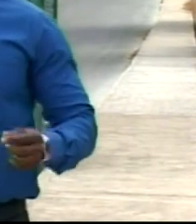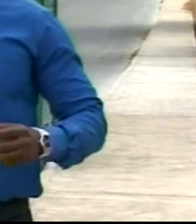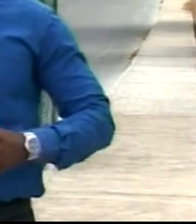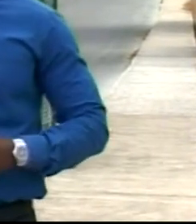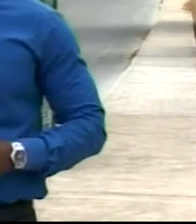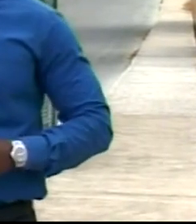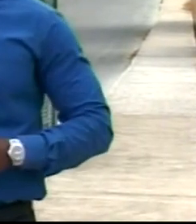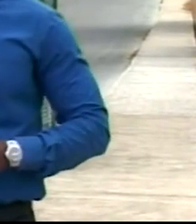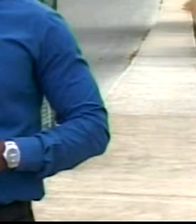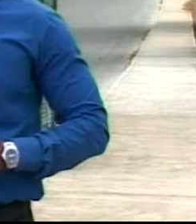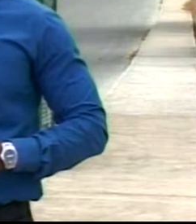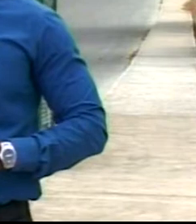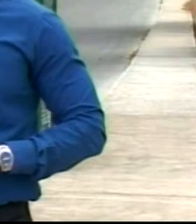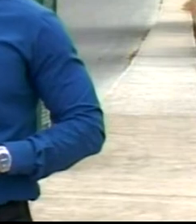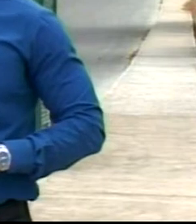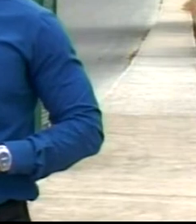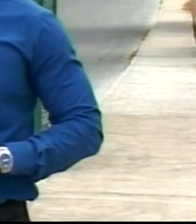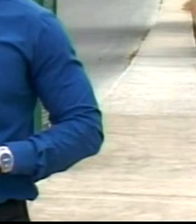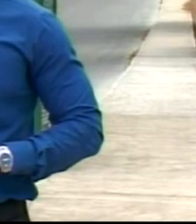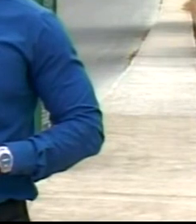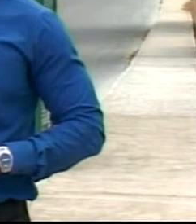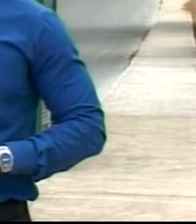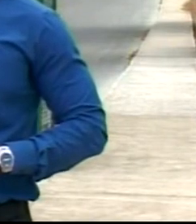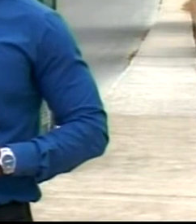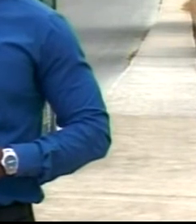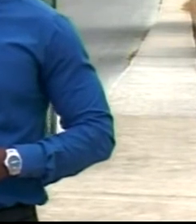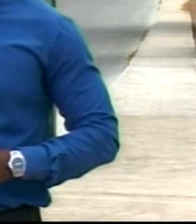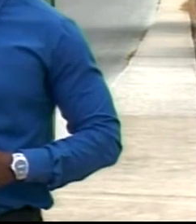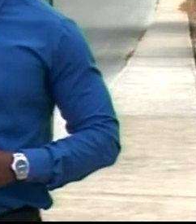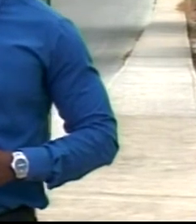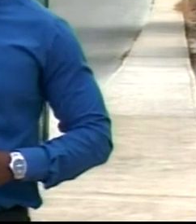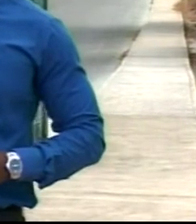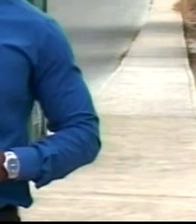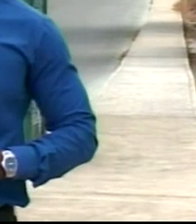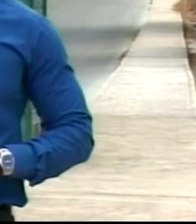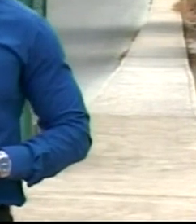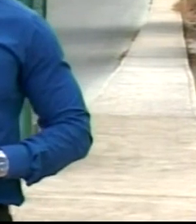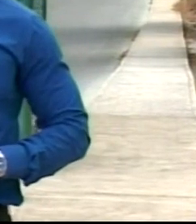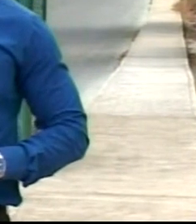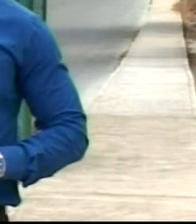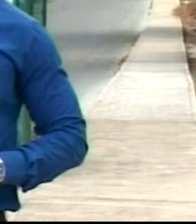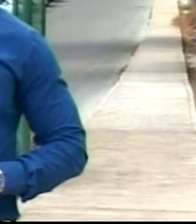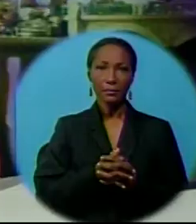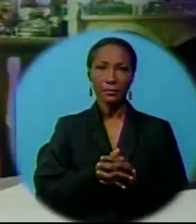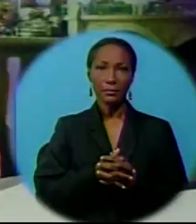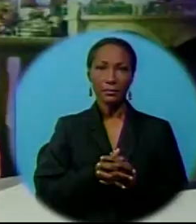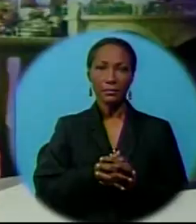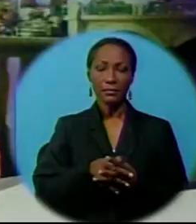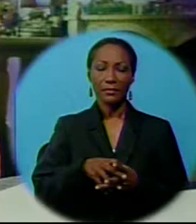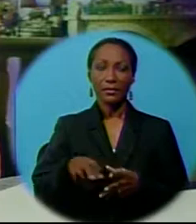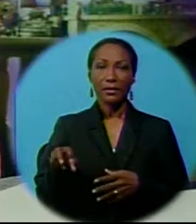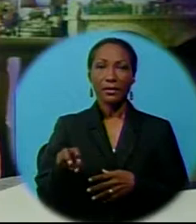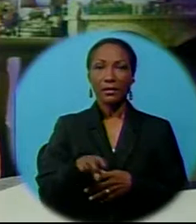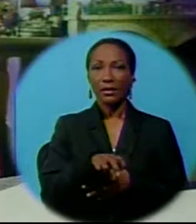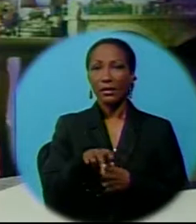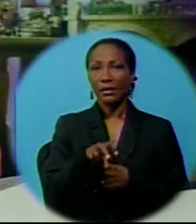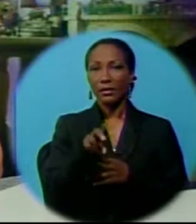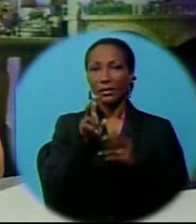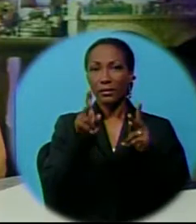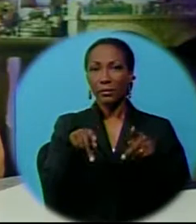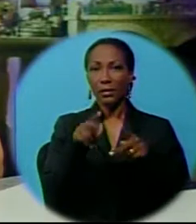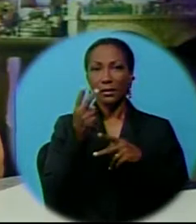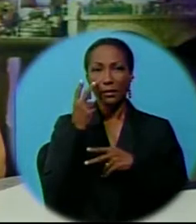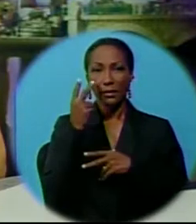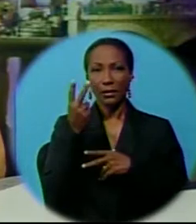safe working environment once again. I'm Shane Seeley for CBC News. Well, thank you, Shane.